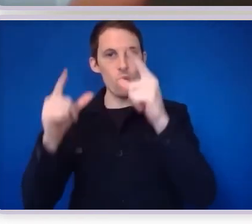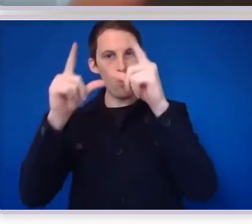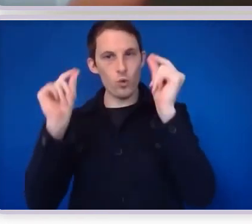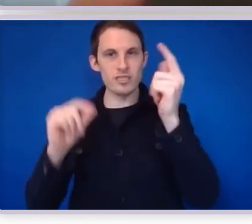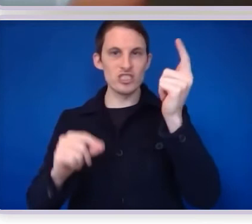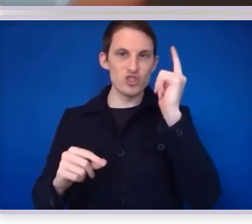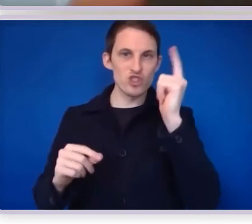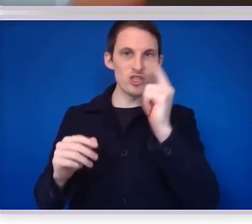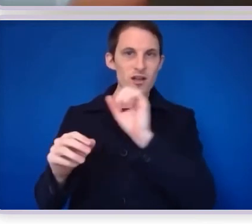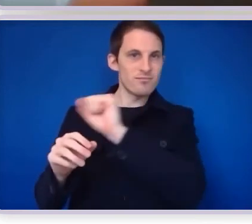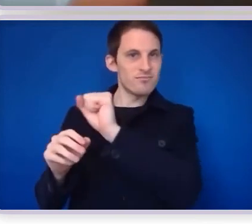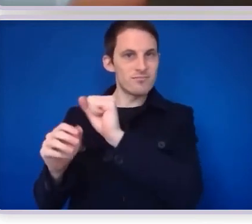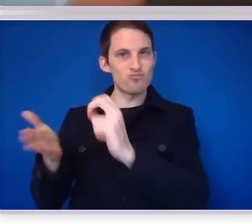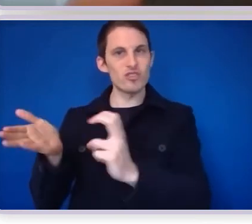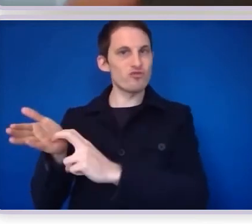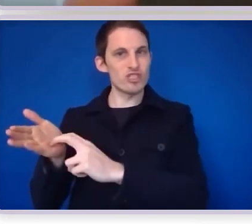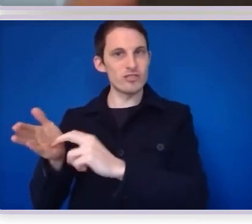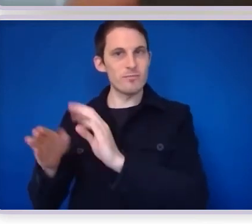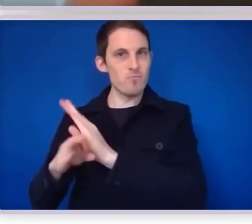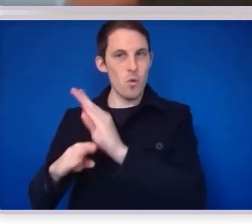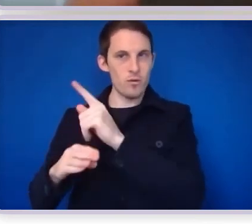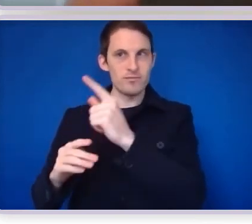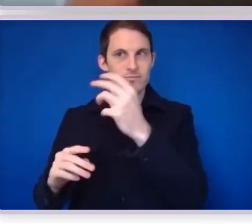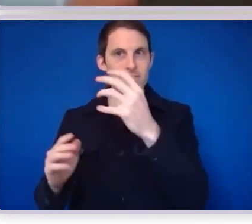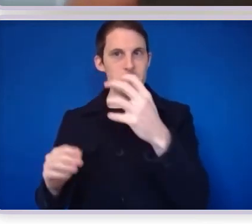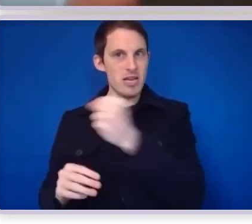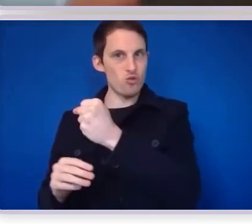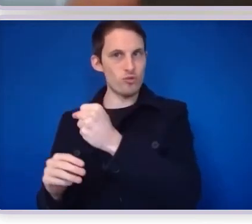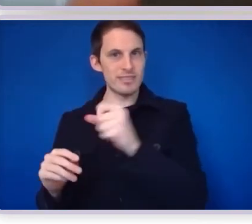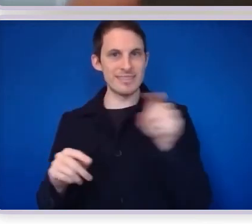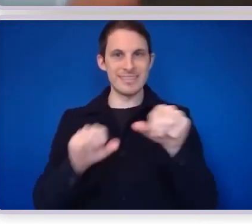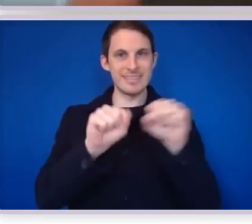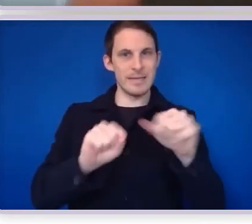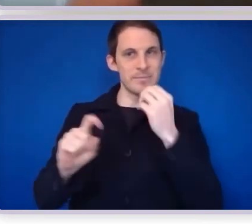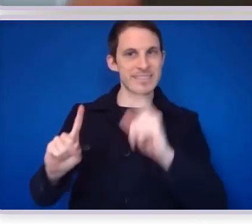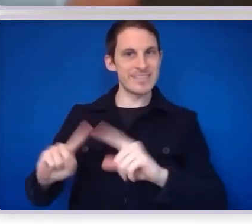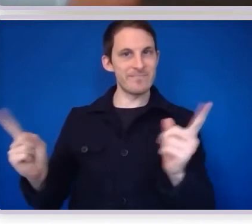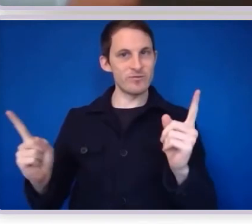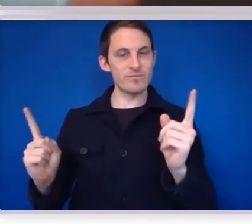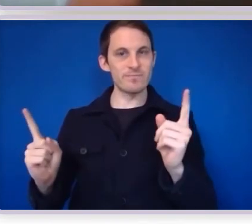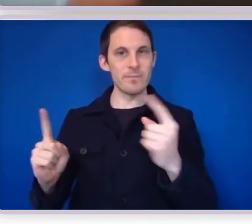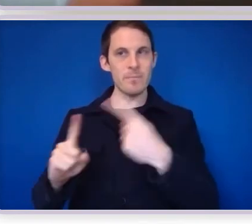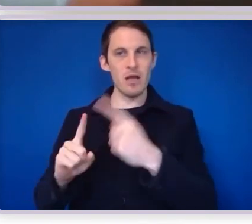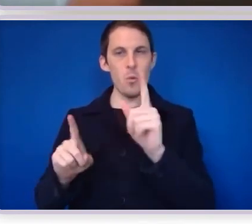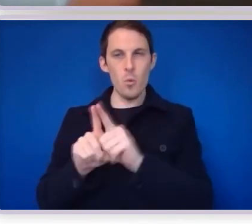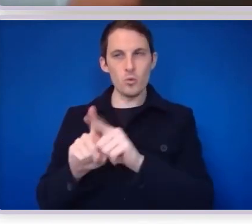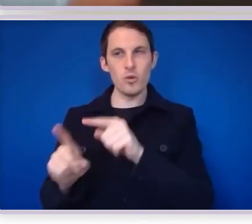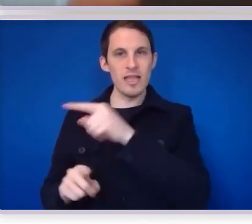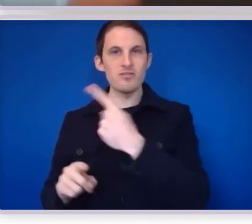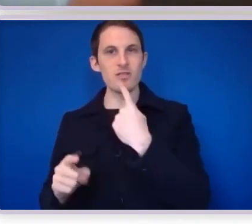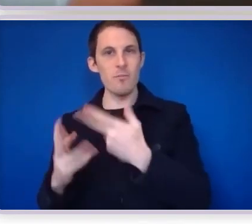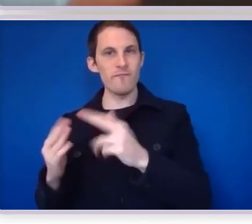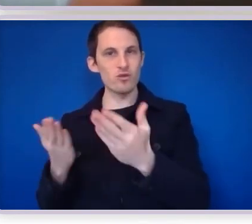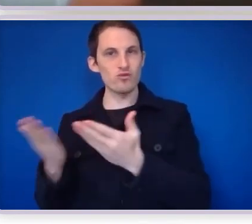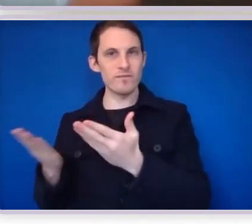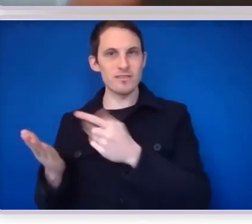where of course it is mandatory, but also those types of services are a bit, I think, in some ways a bit